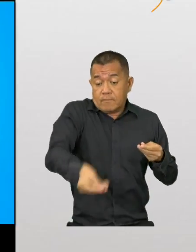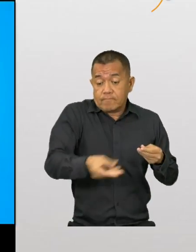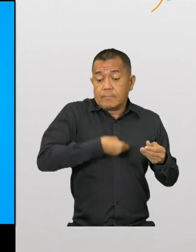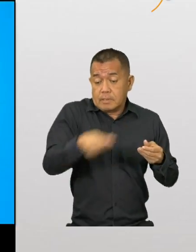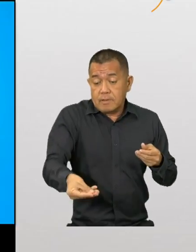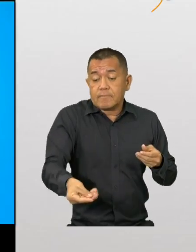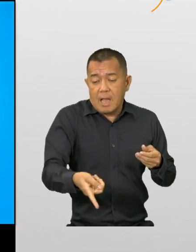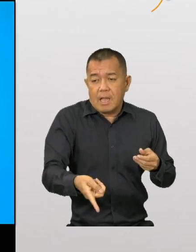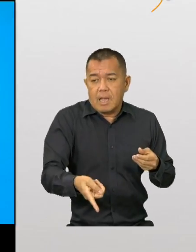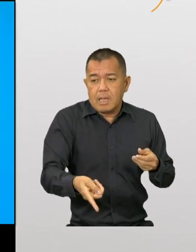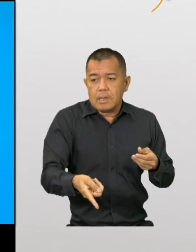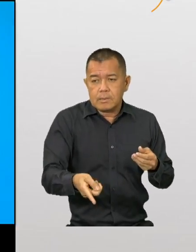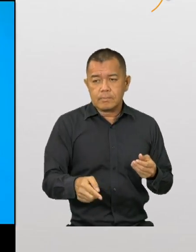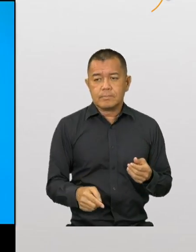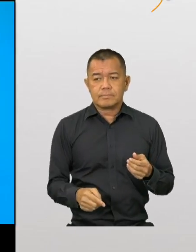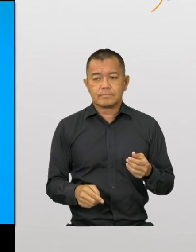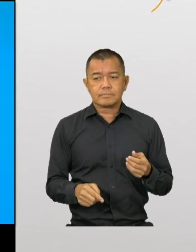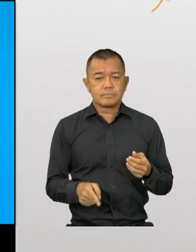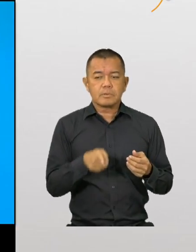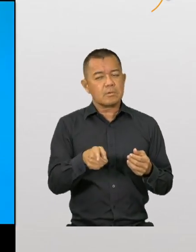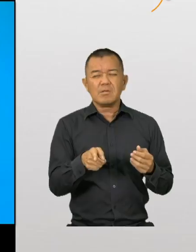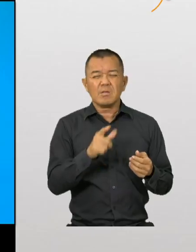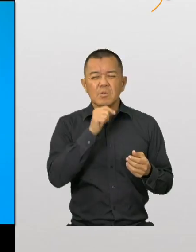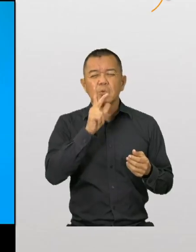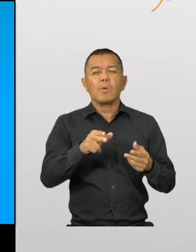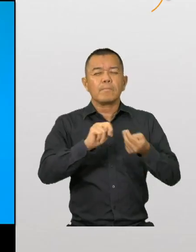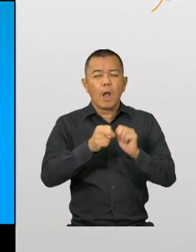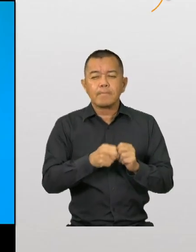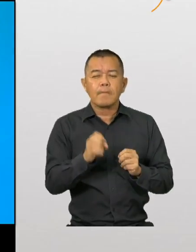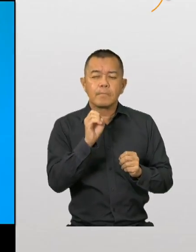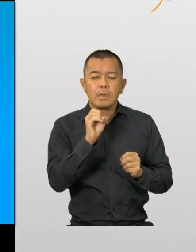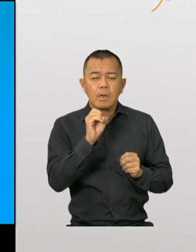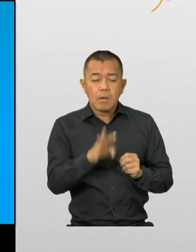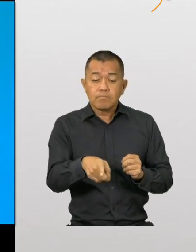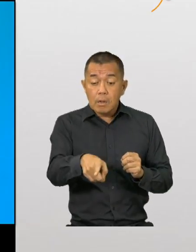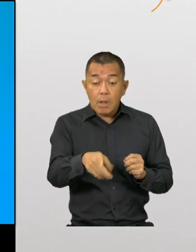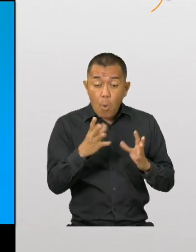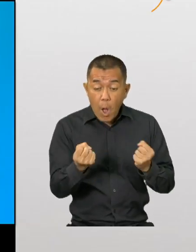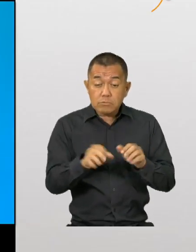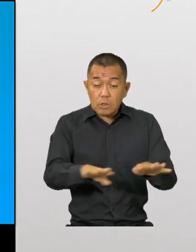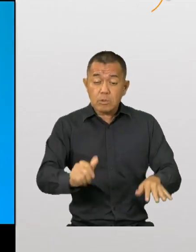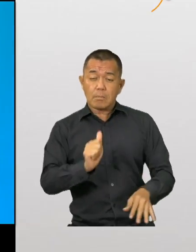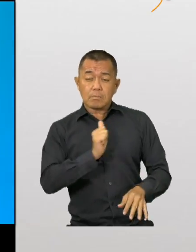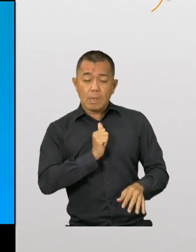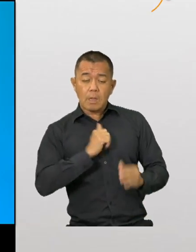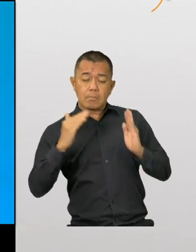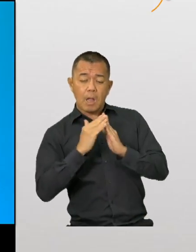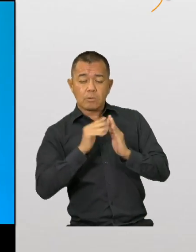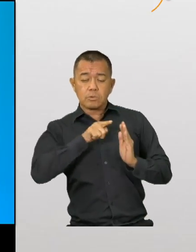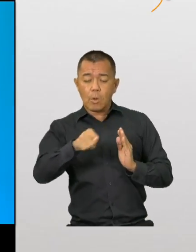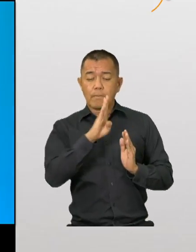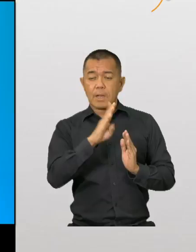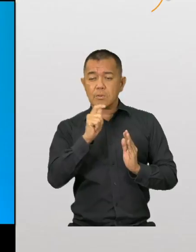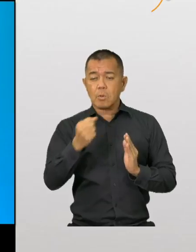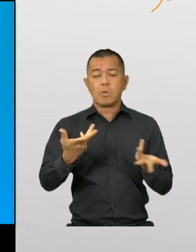children buy their own BTO flat with its own 99-year lease, as many do, because then an inheritance for them would be